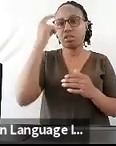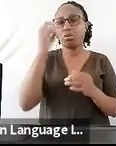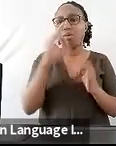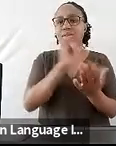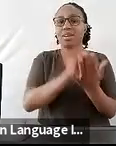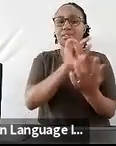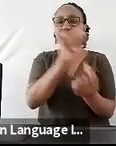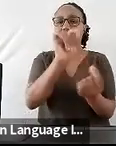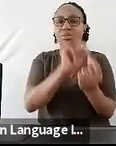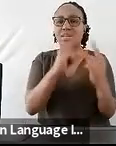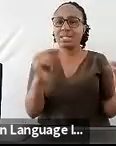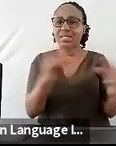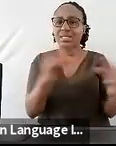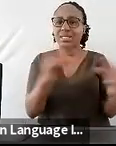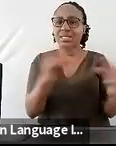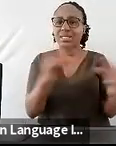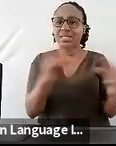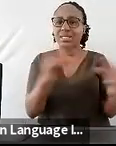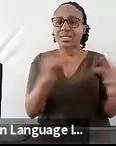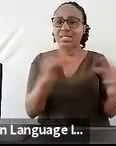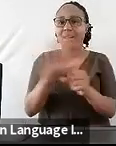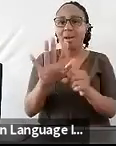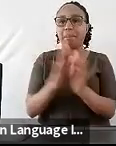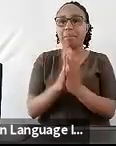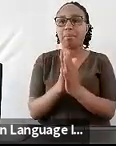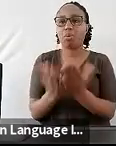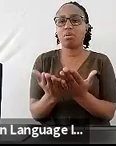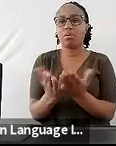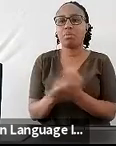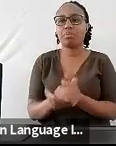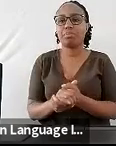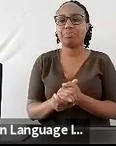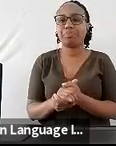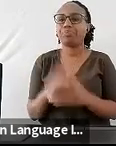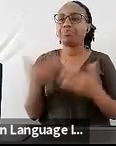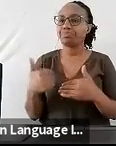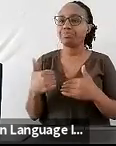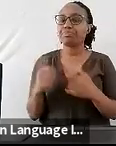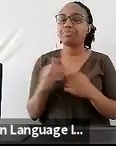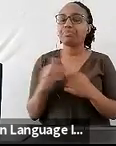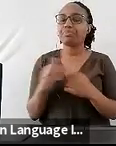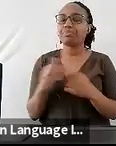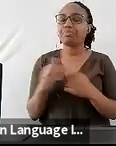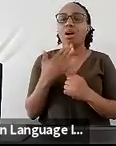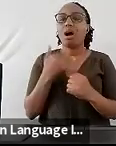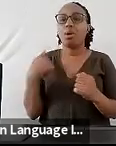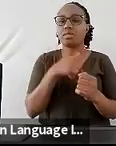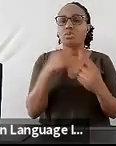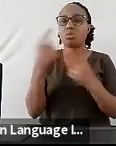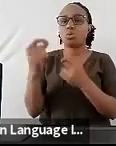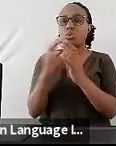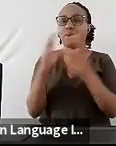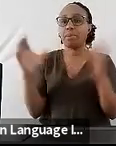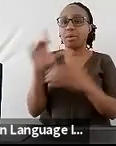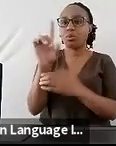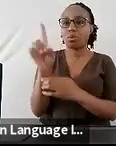book. Sounds great. And I want to get us to the larger question on, and you've touched a bit on this, but the larger